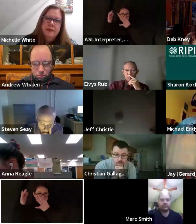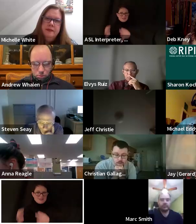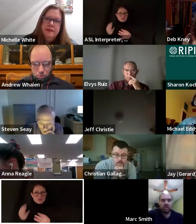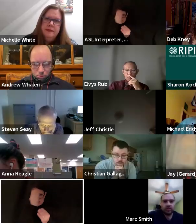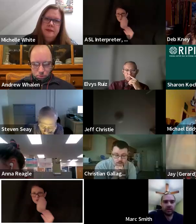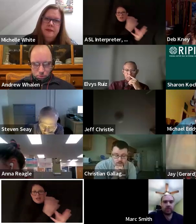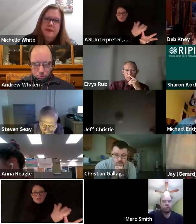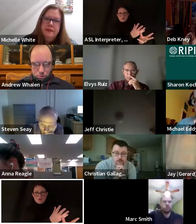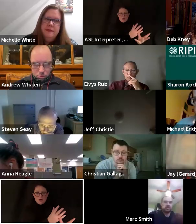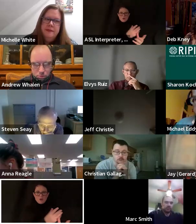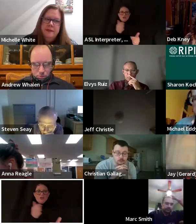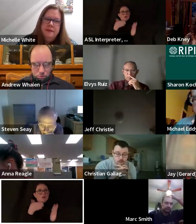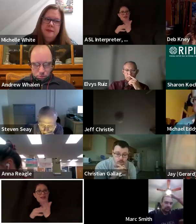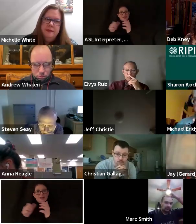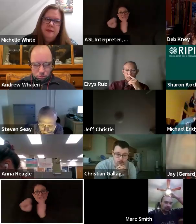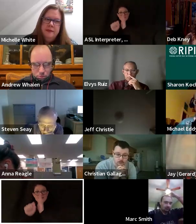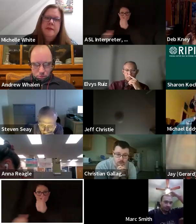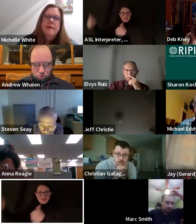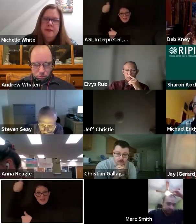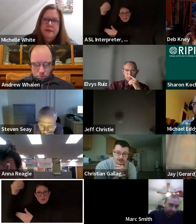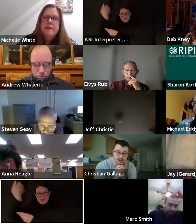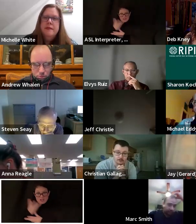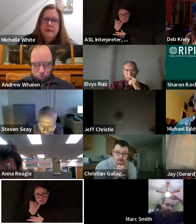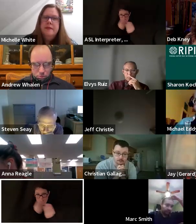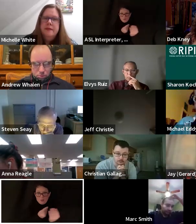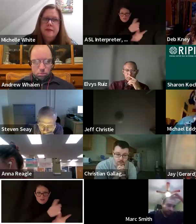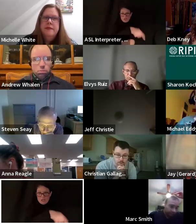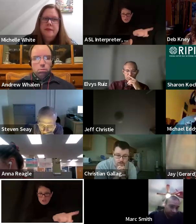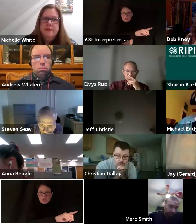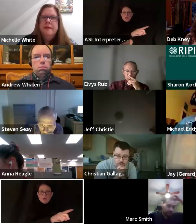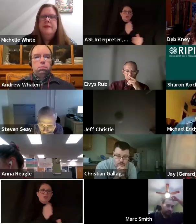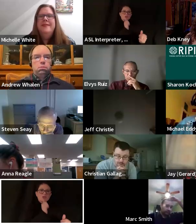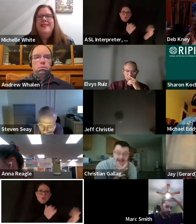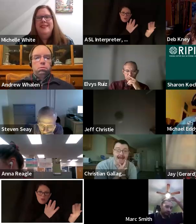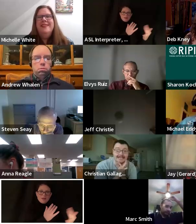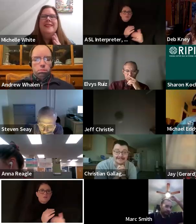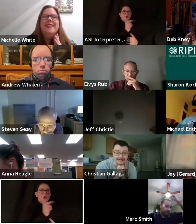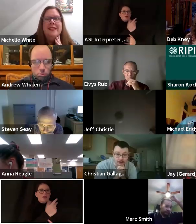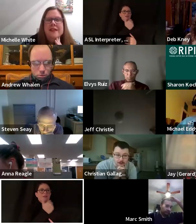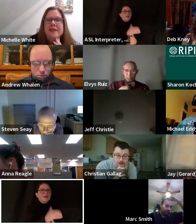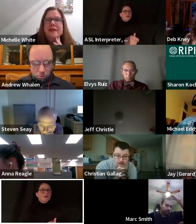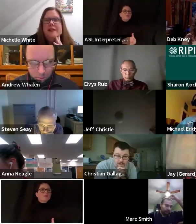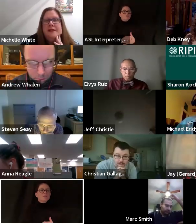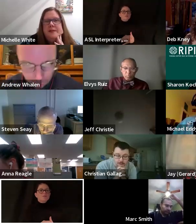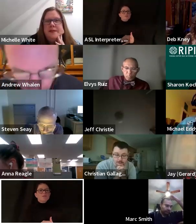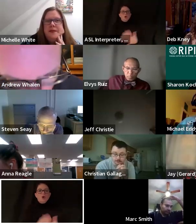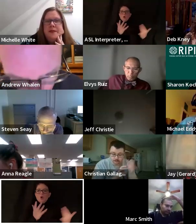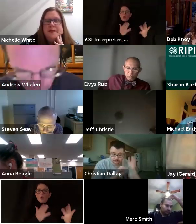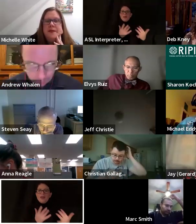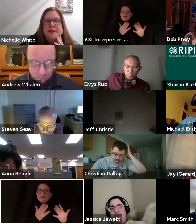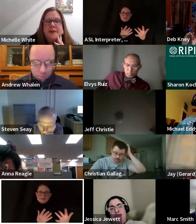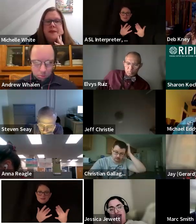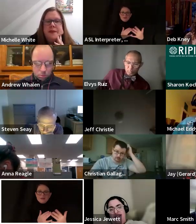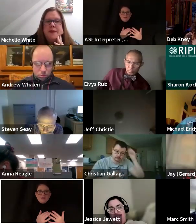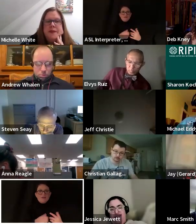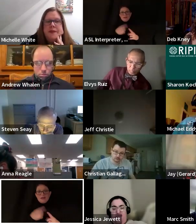we will be in touch with everyone who went through the course with us. So so just hang on. Yeah. Okay, so Yeah. so just wait like in the next